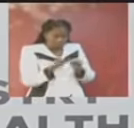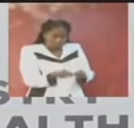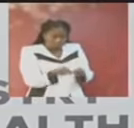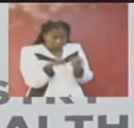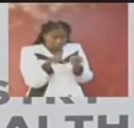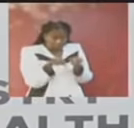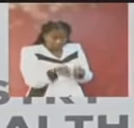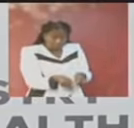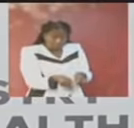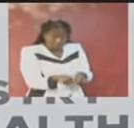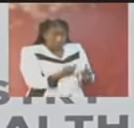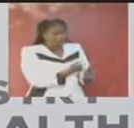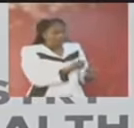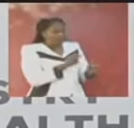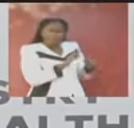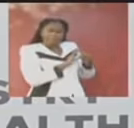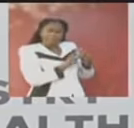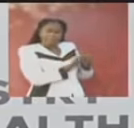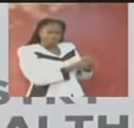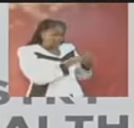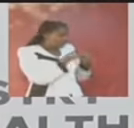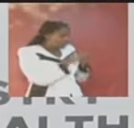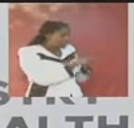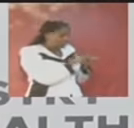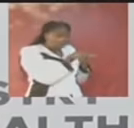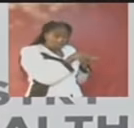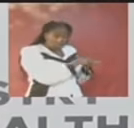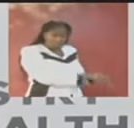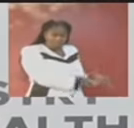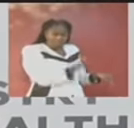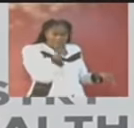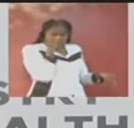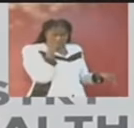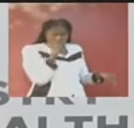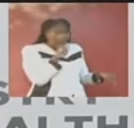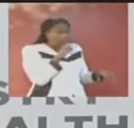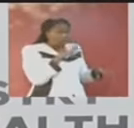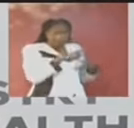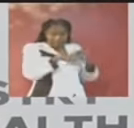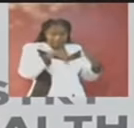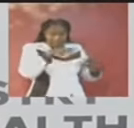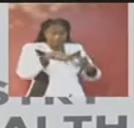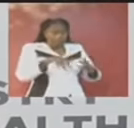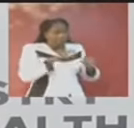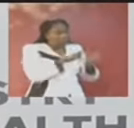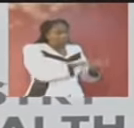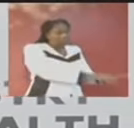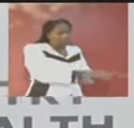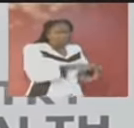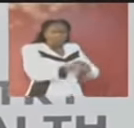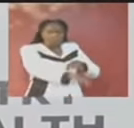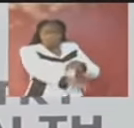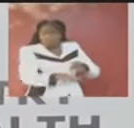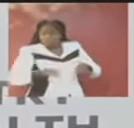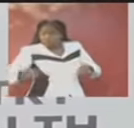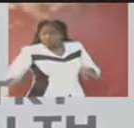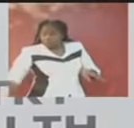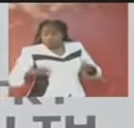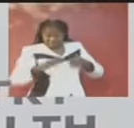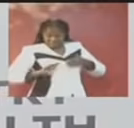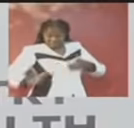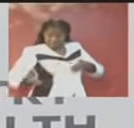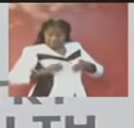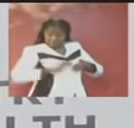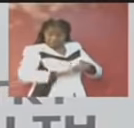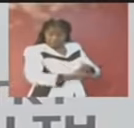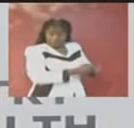one facility or one building. Additionally, we look at the time and turnaround factors